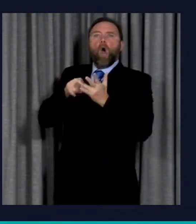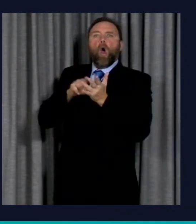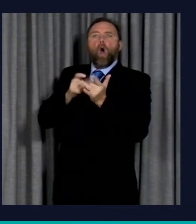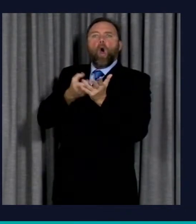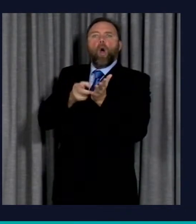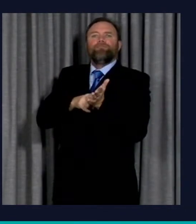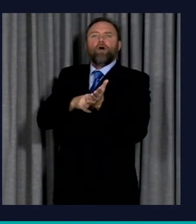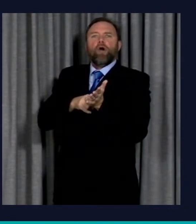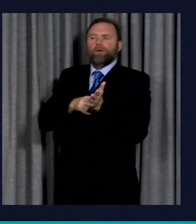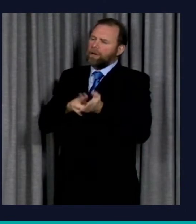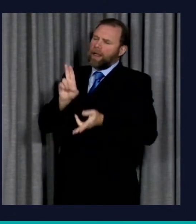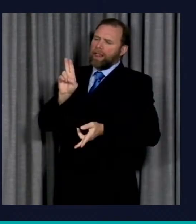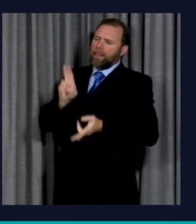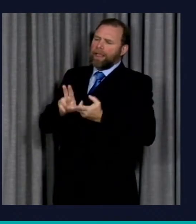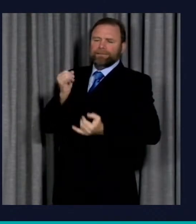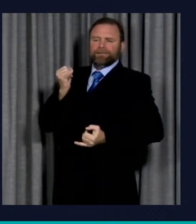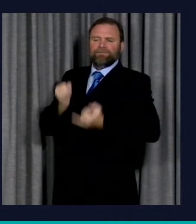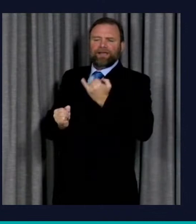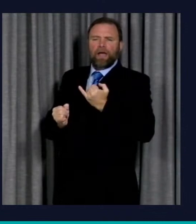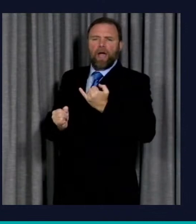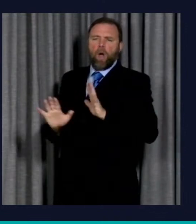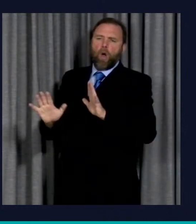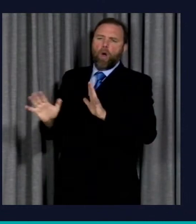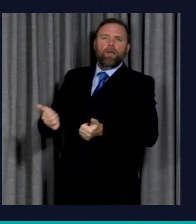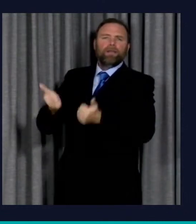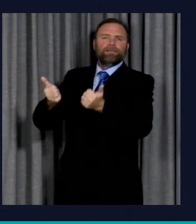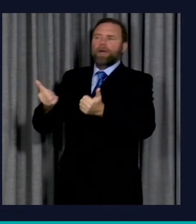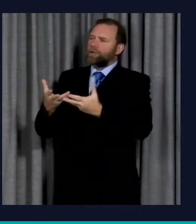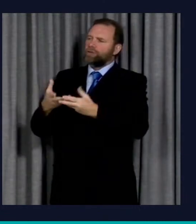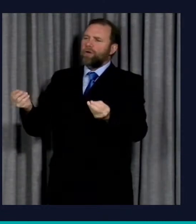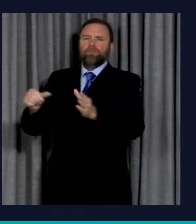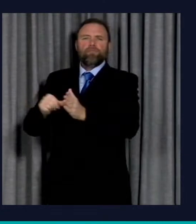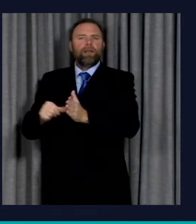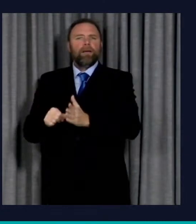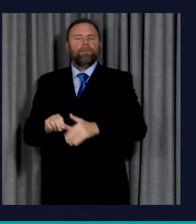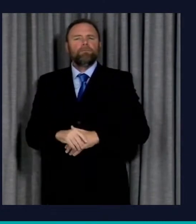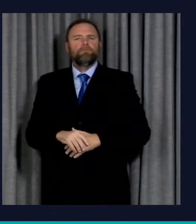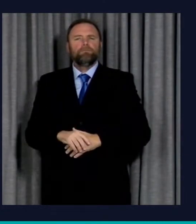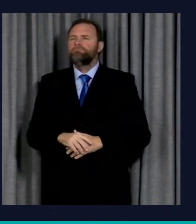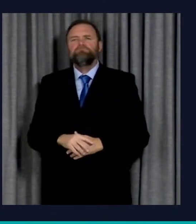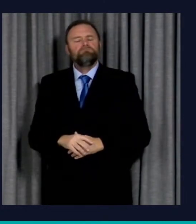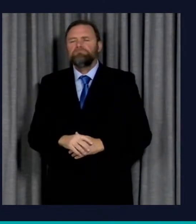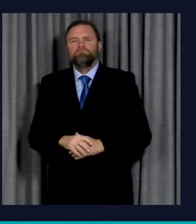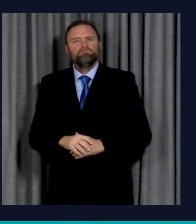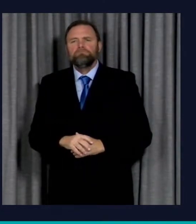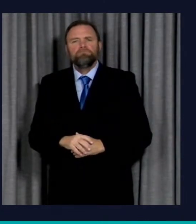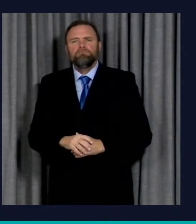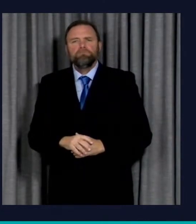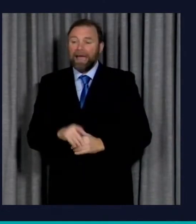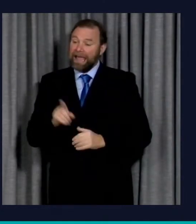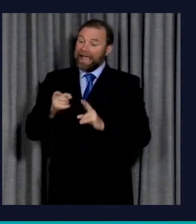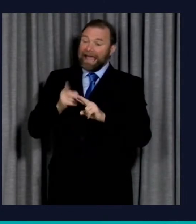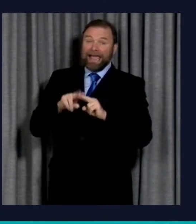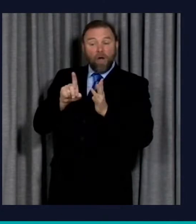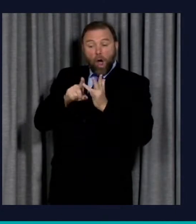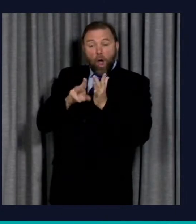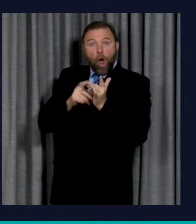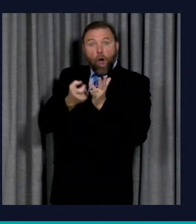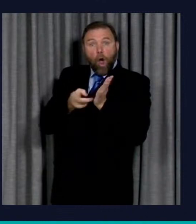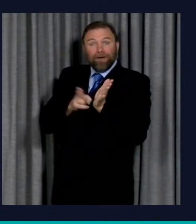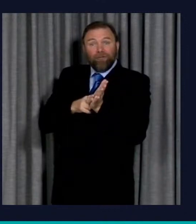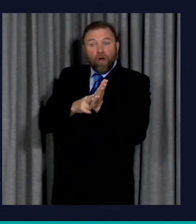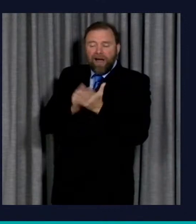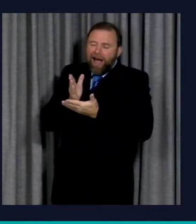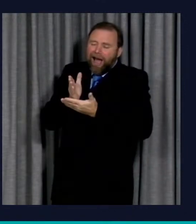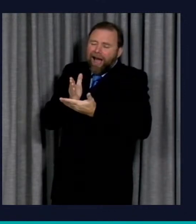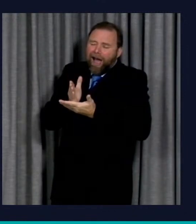less severe than Delta, that solves the problem. If Omicron was only half as